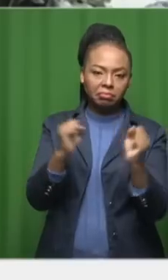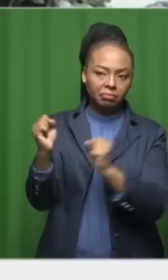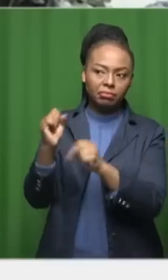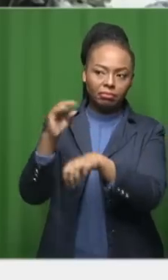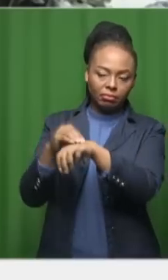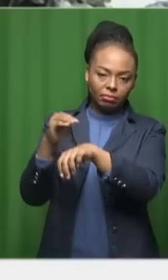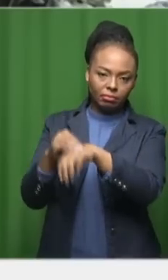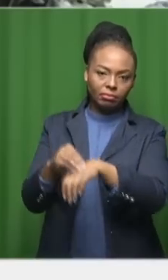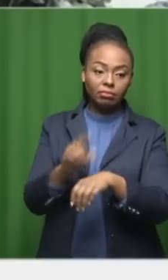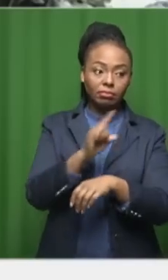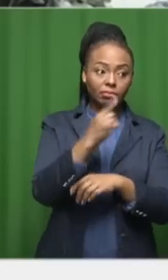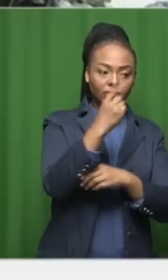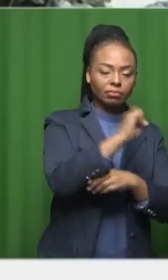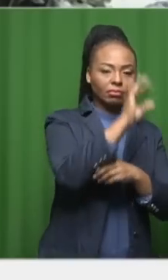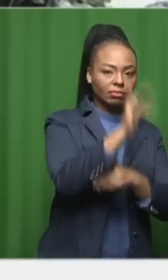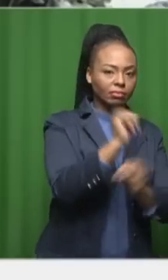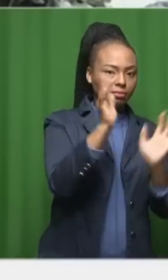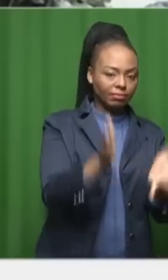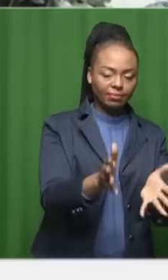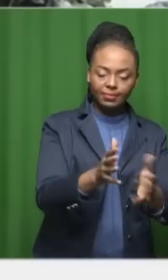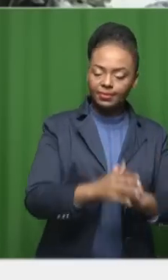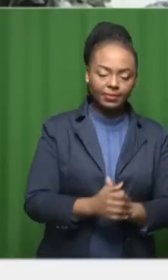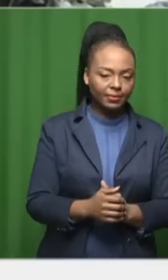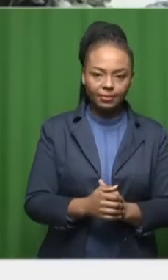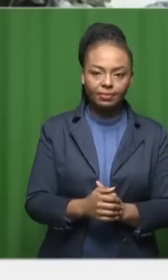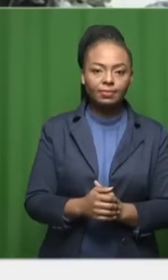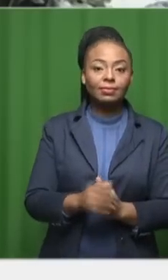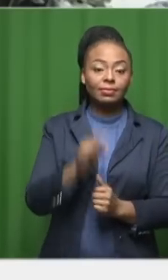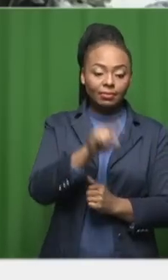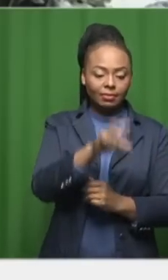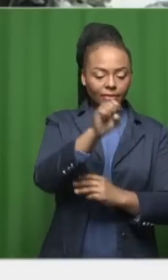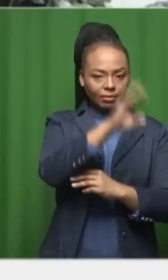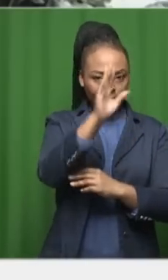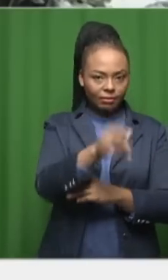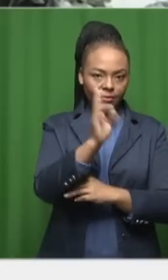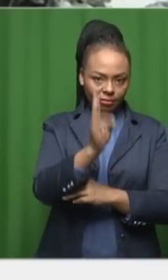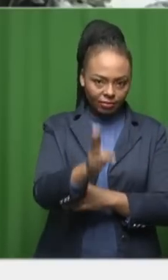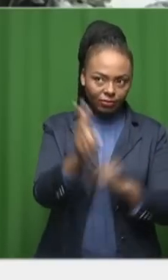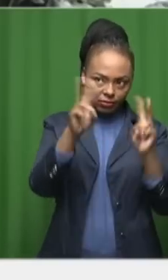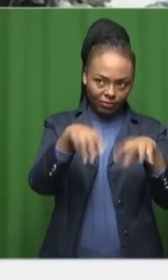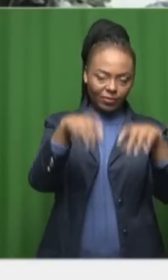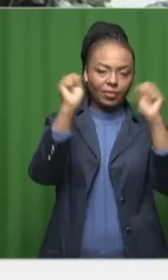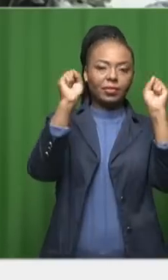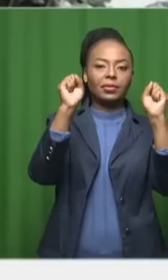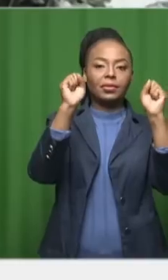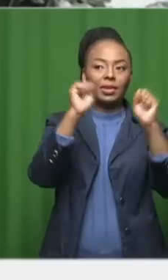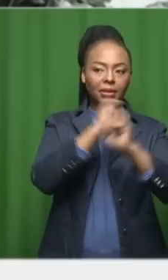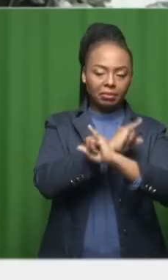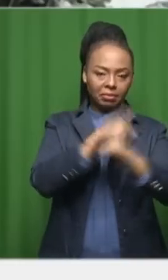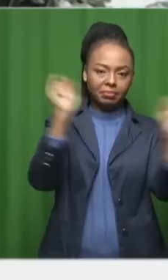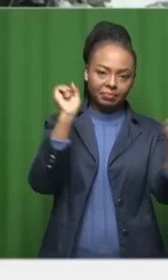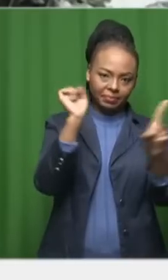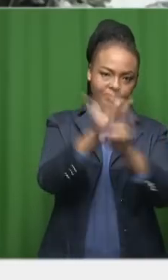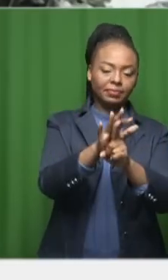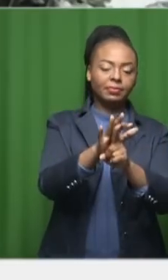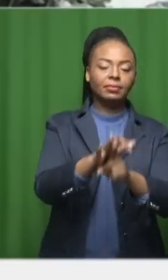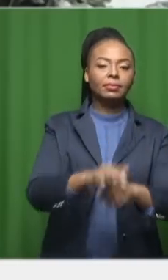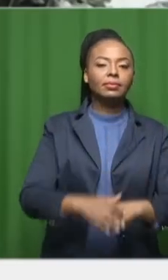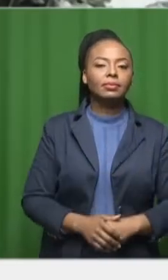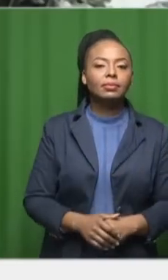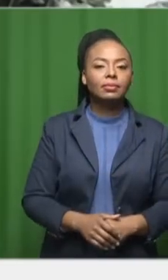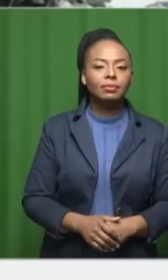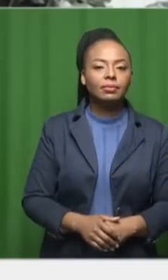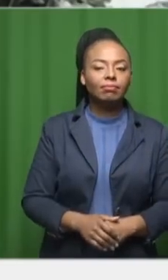Africa is the fact that load shedding rapidly increases costs throughout the chain as well. So I